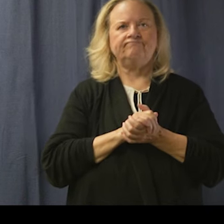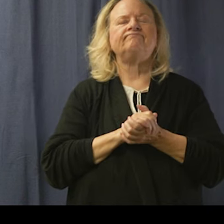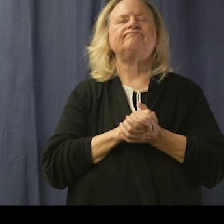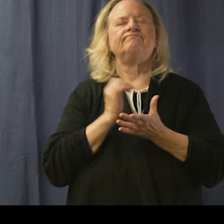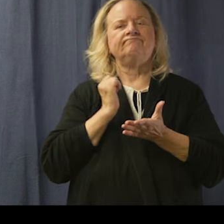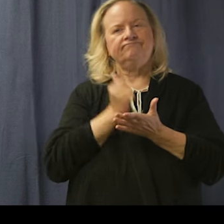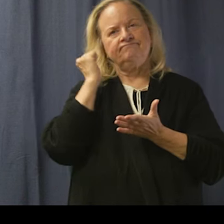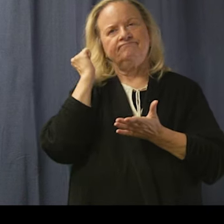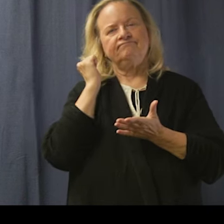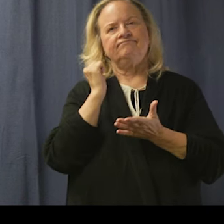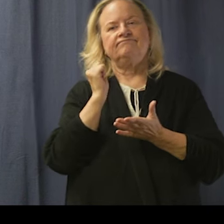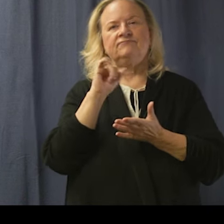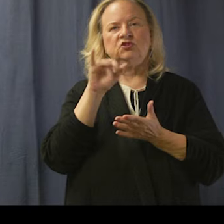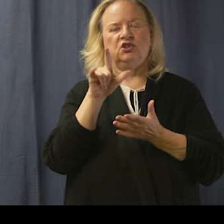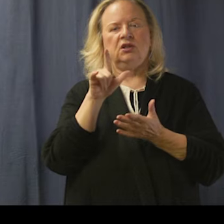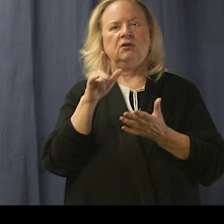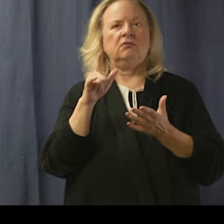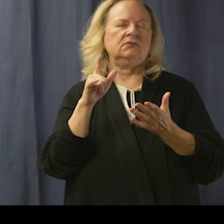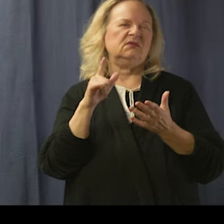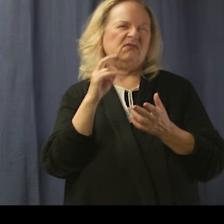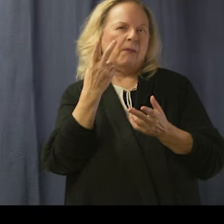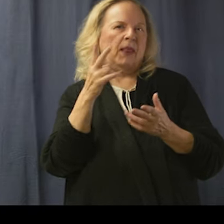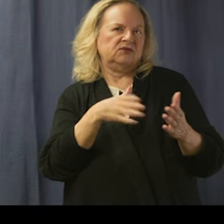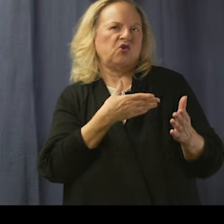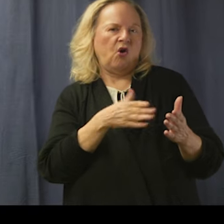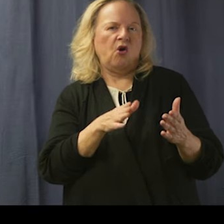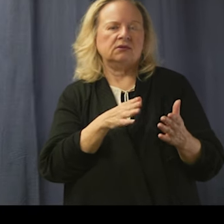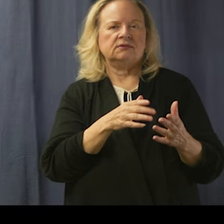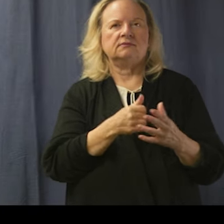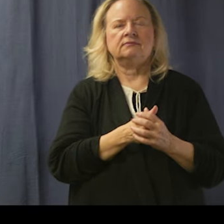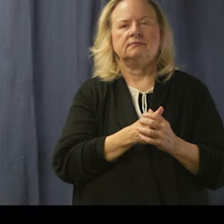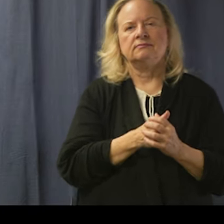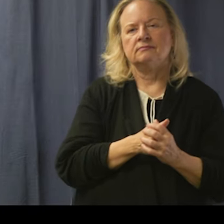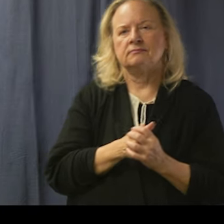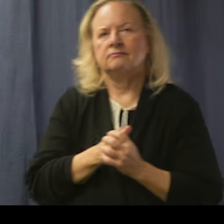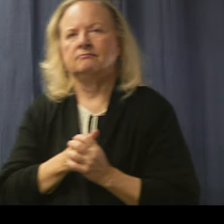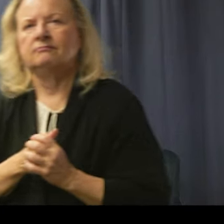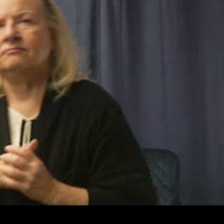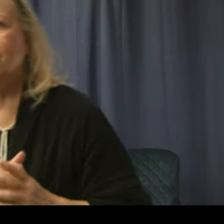Amen. And Jill's going to play a couple of songs of worship, and we'll get into the teaching.